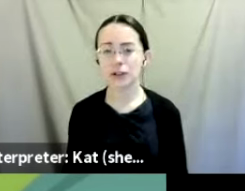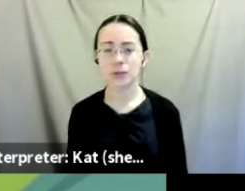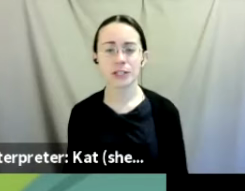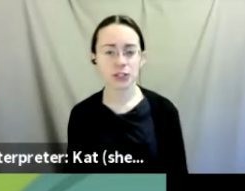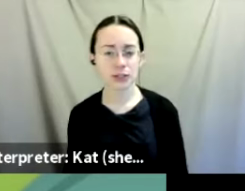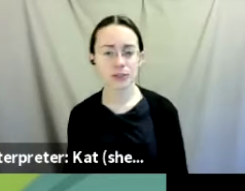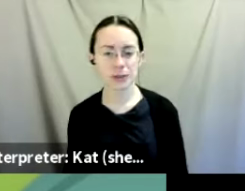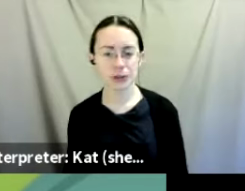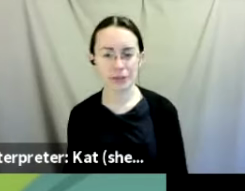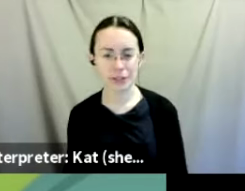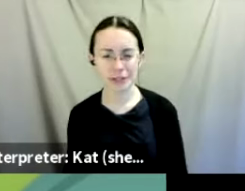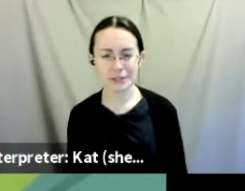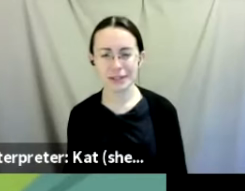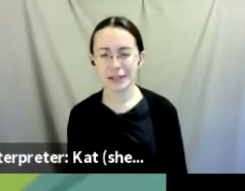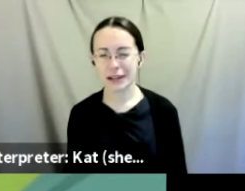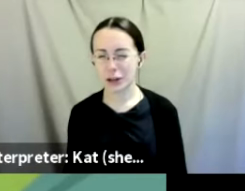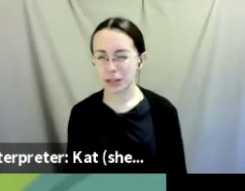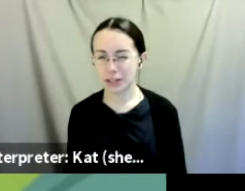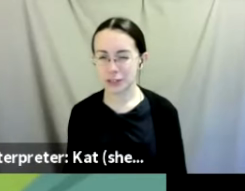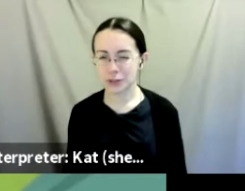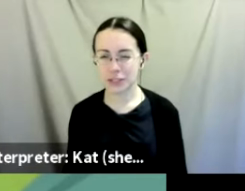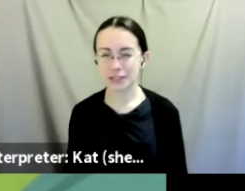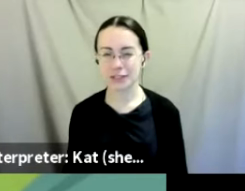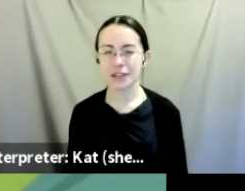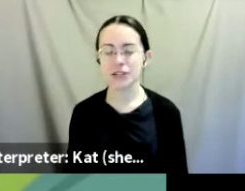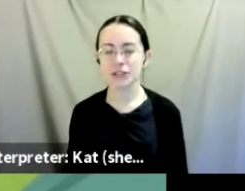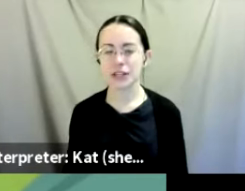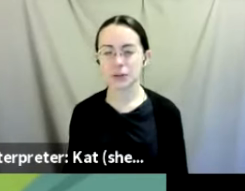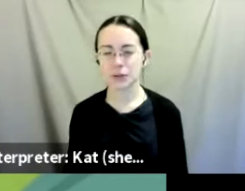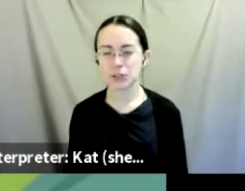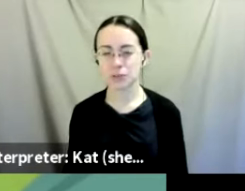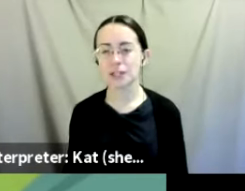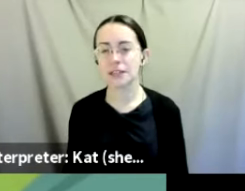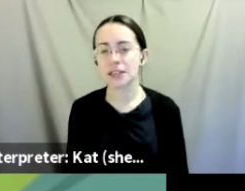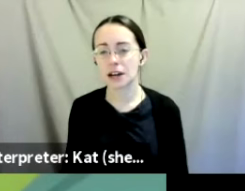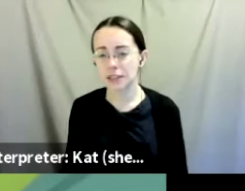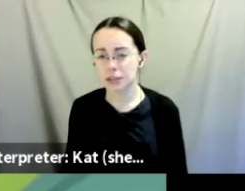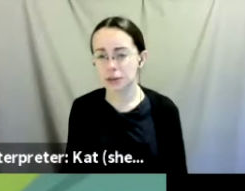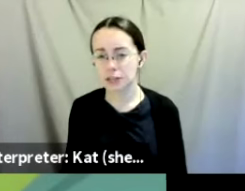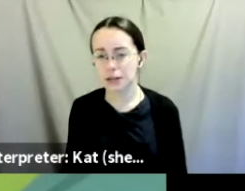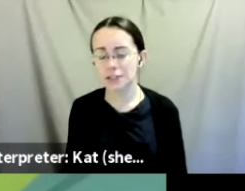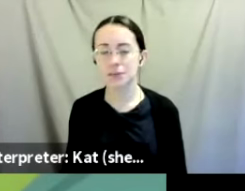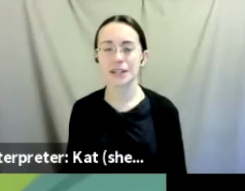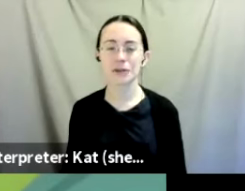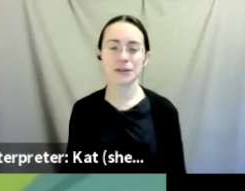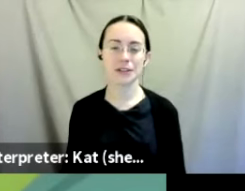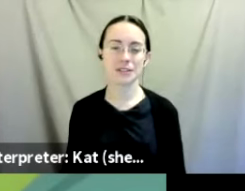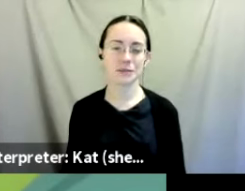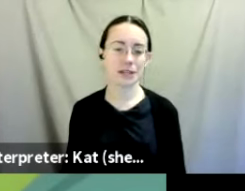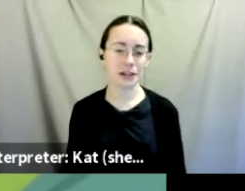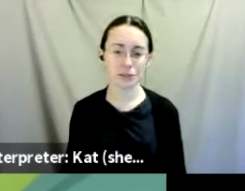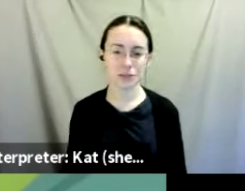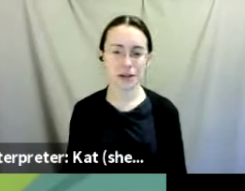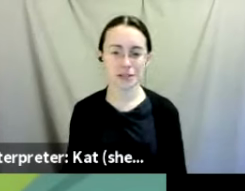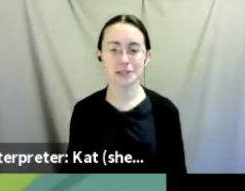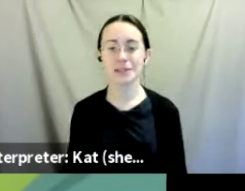we followed pretty general demographics. I hope that description makes sense. I used that approach because I thought that it would be the best, but now I realize that it